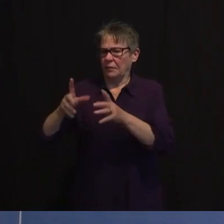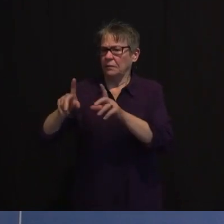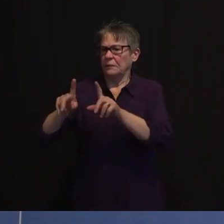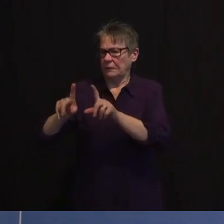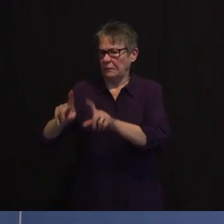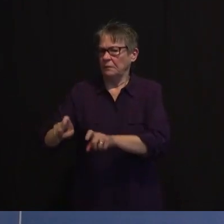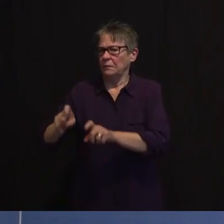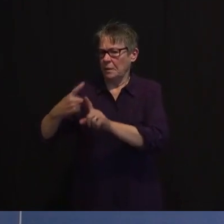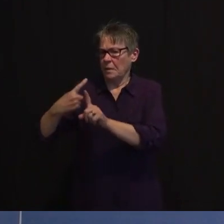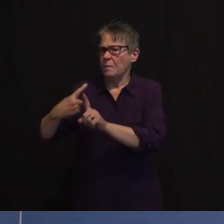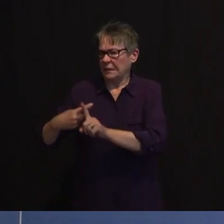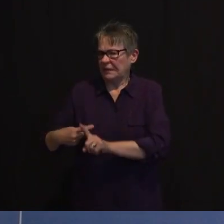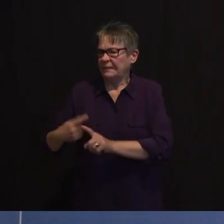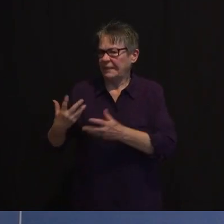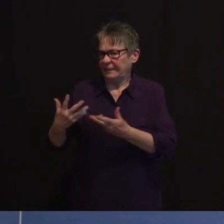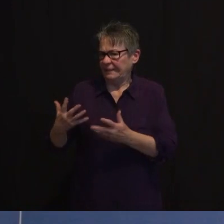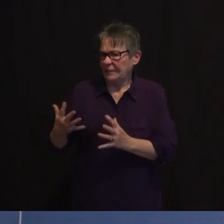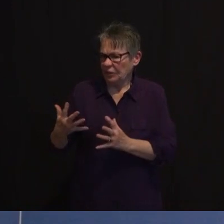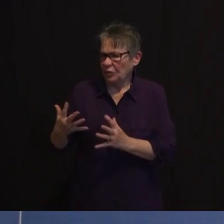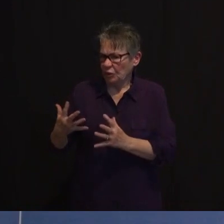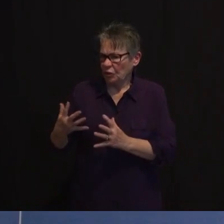is 1%.